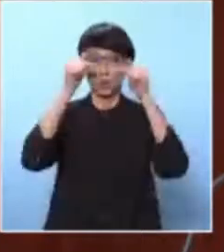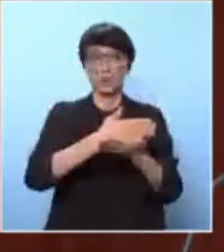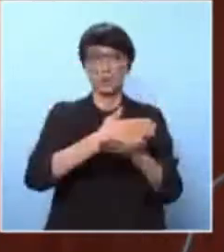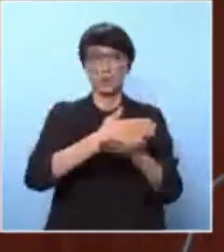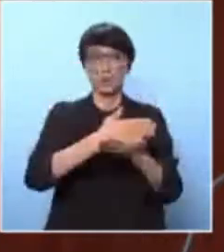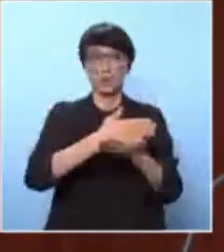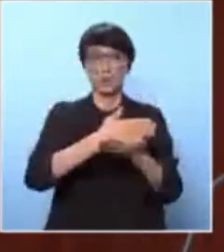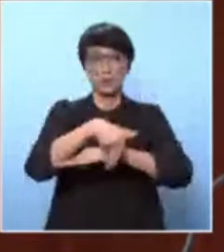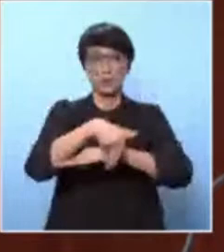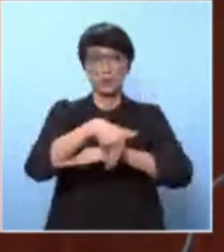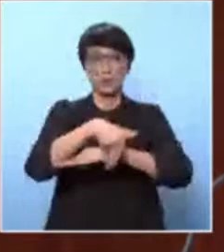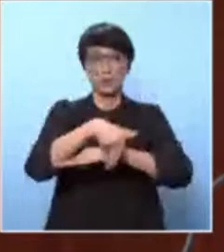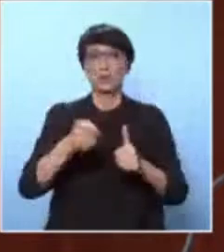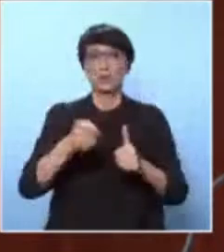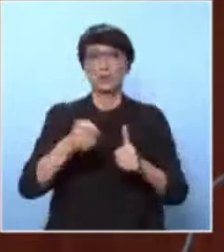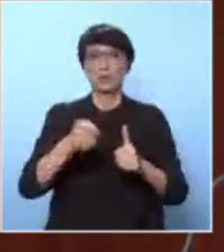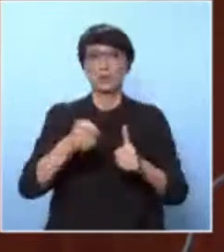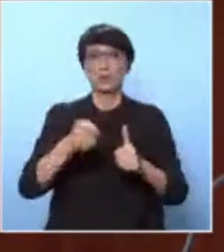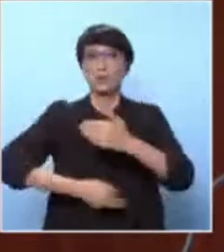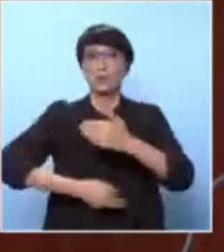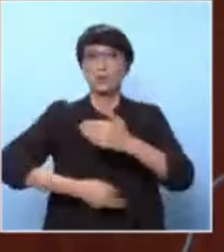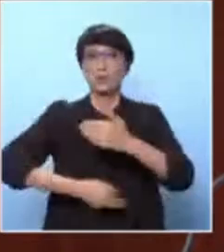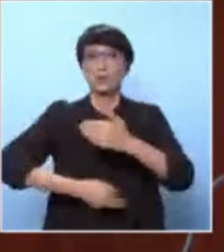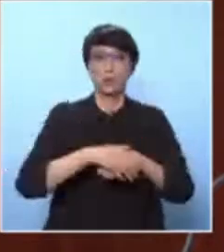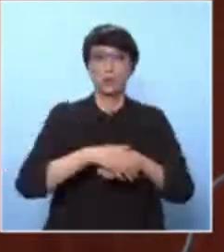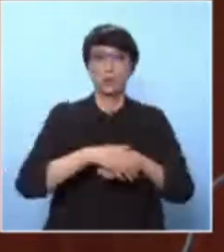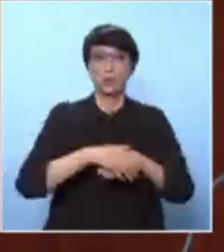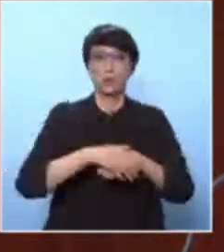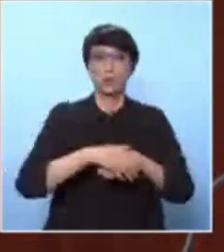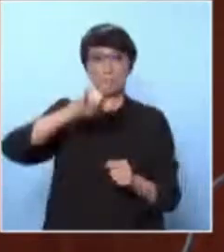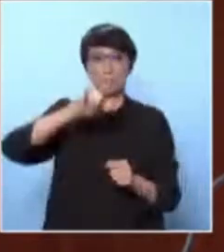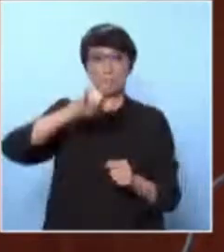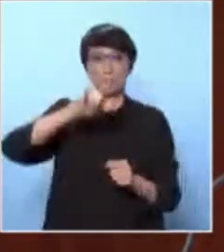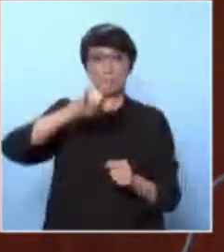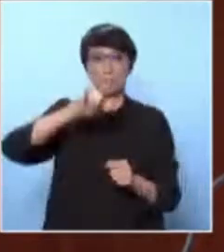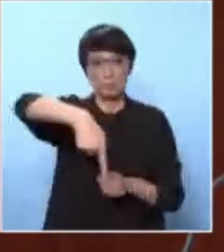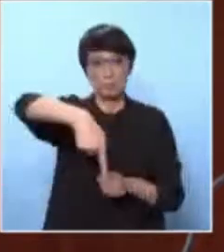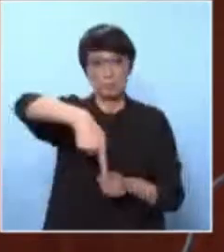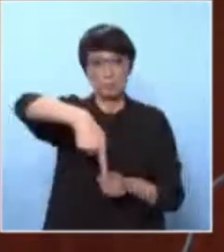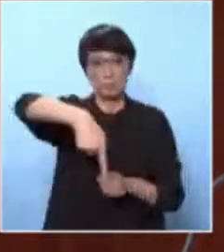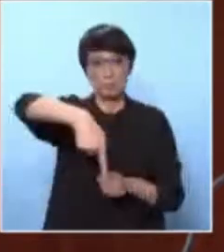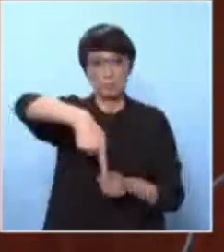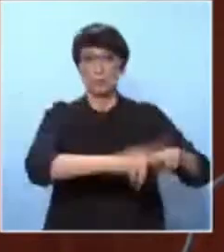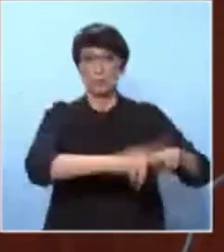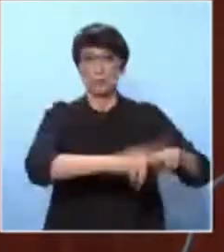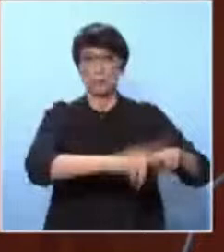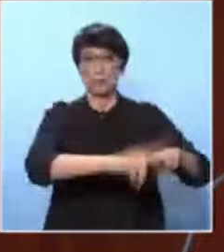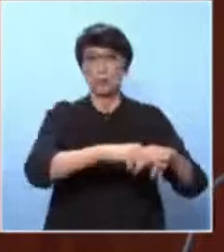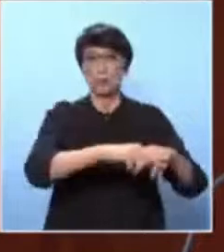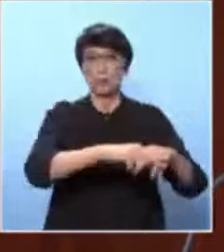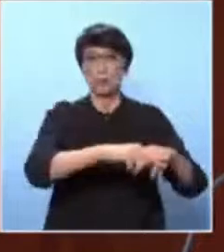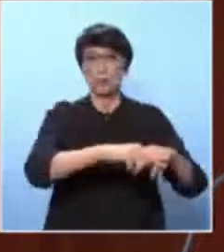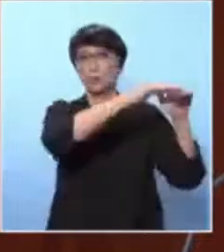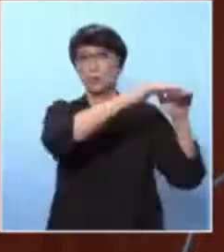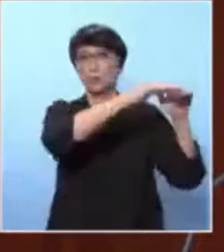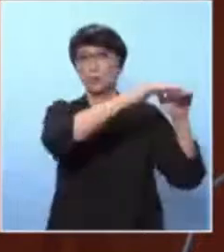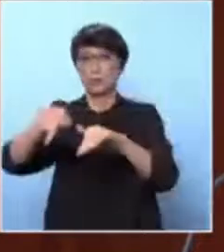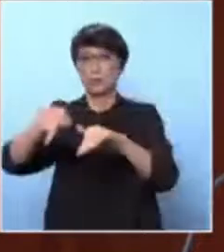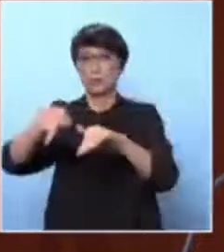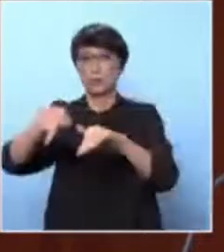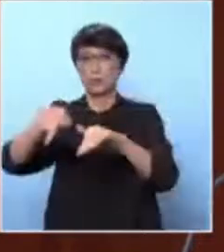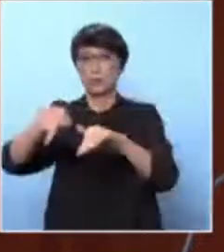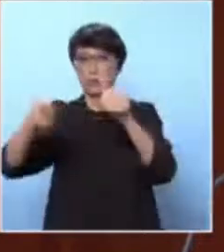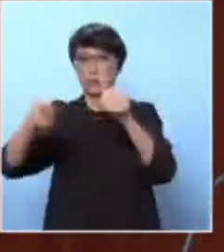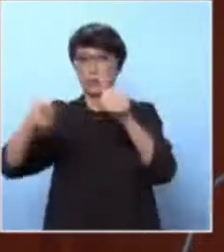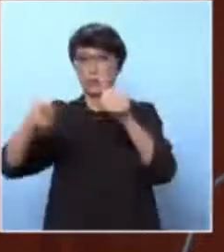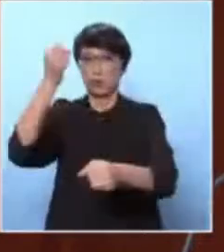the AAHK in Dongguan allows export cargo from the mainland to go through security screening, palletization, and